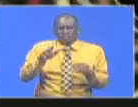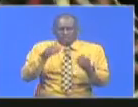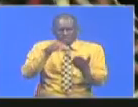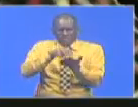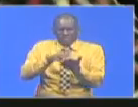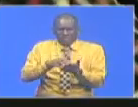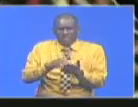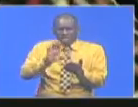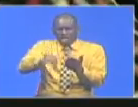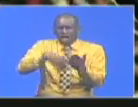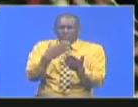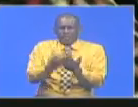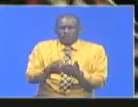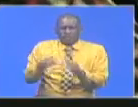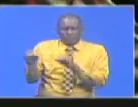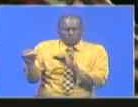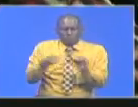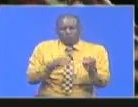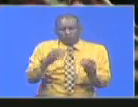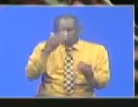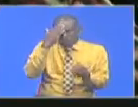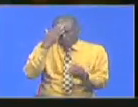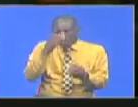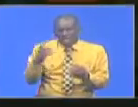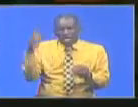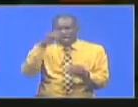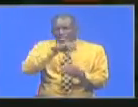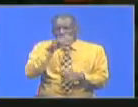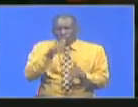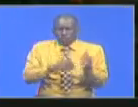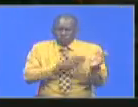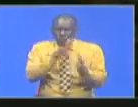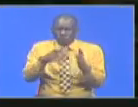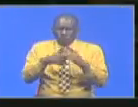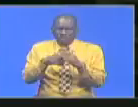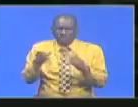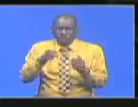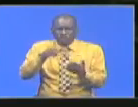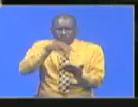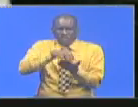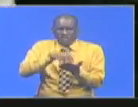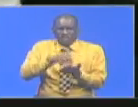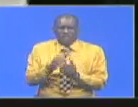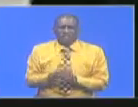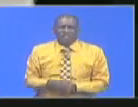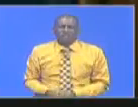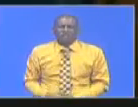application hearing has been pushed to Monday, the day previously set for the start of a trial hearings.